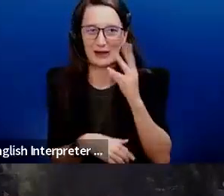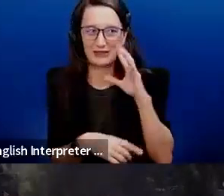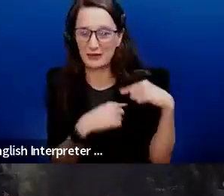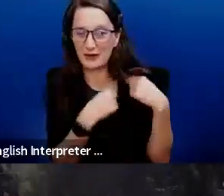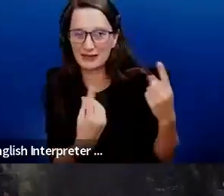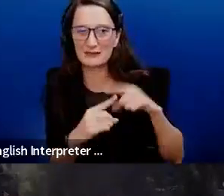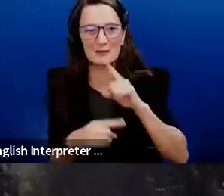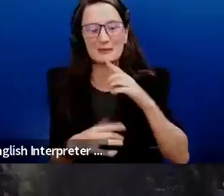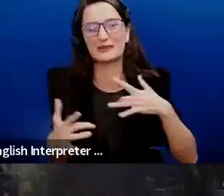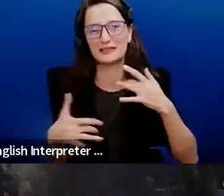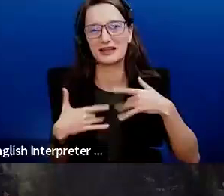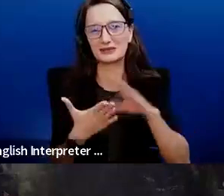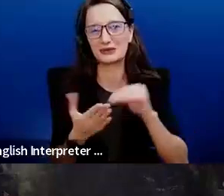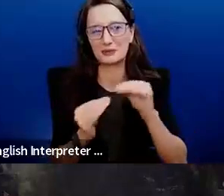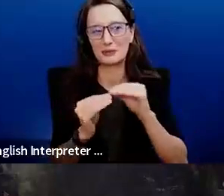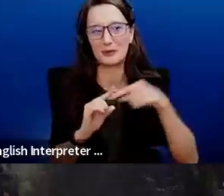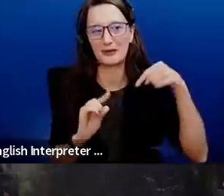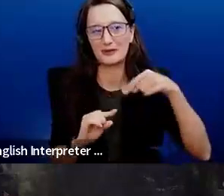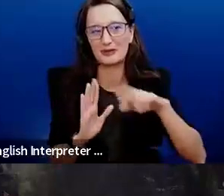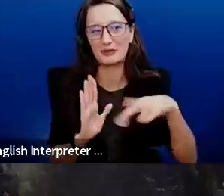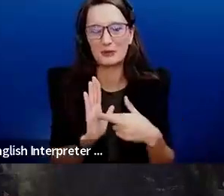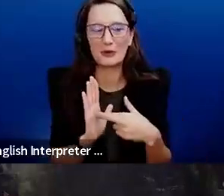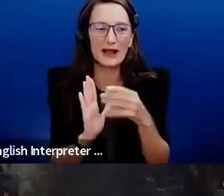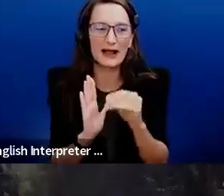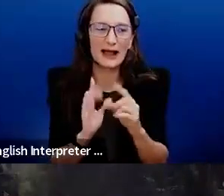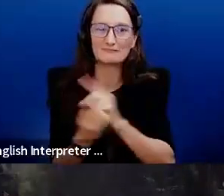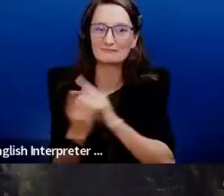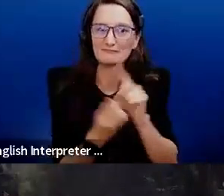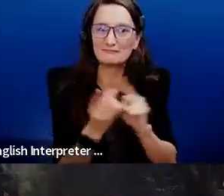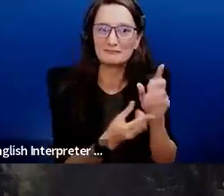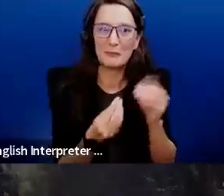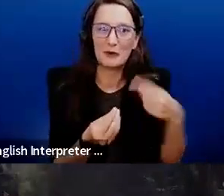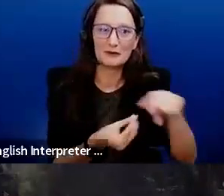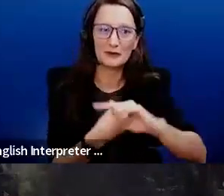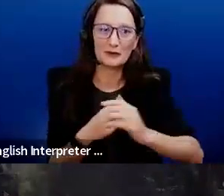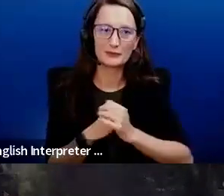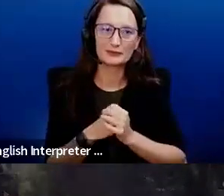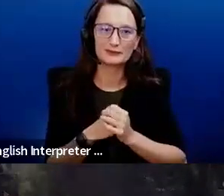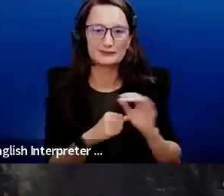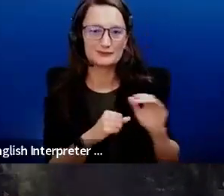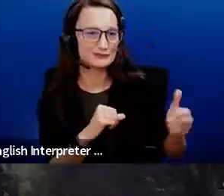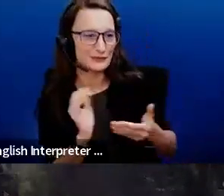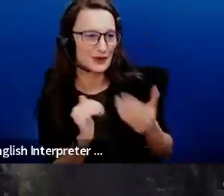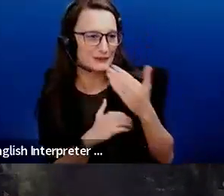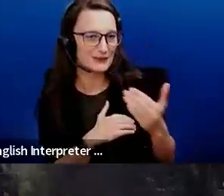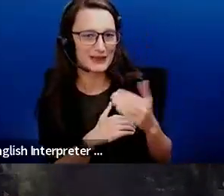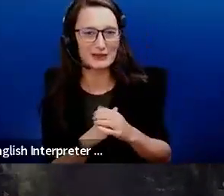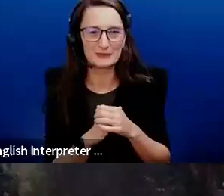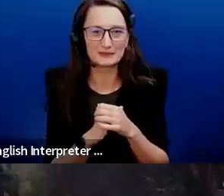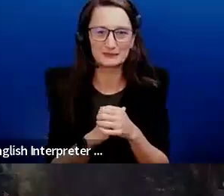super excited to learn more about the role and meet more of you. Welcome, Mason. Thank you.